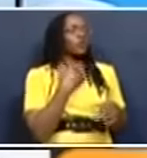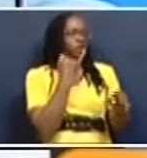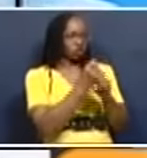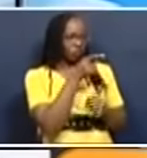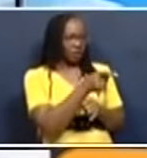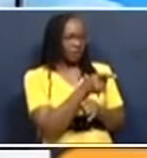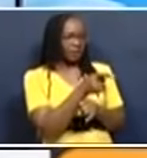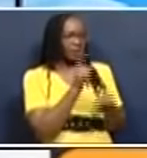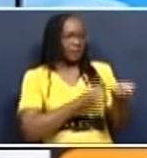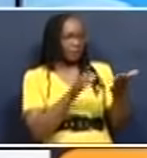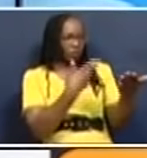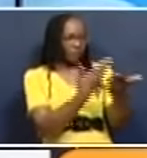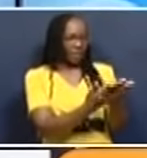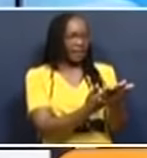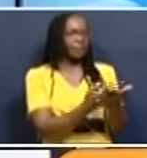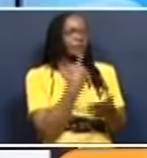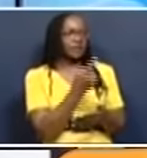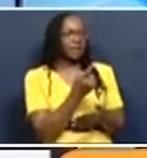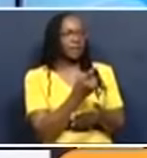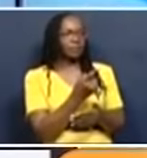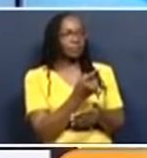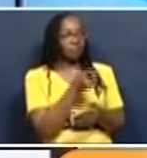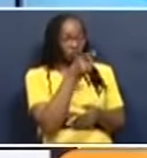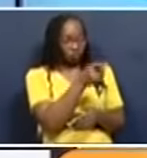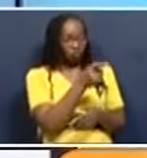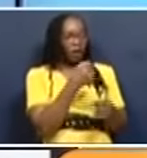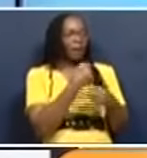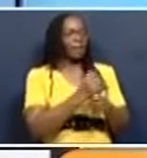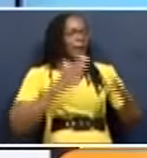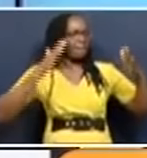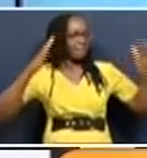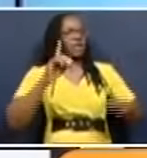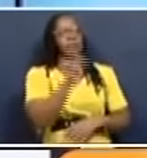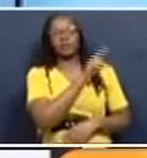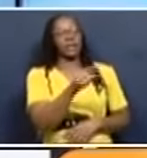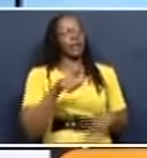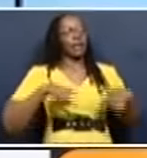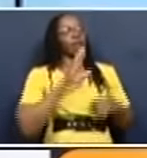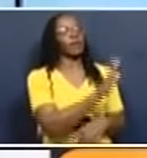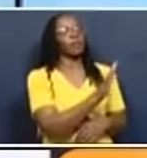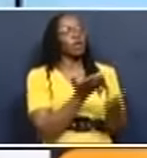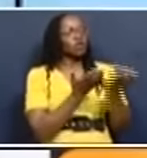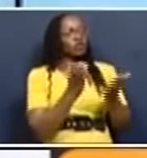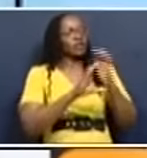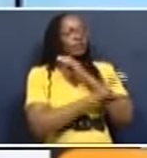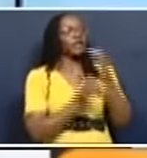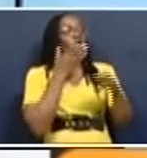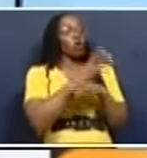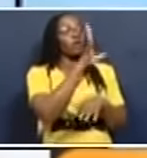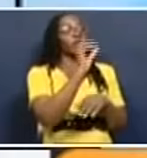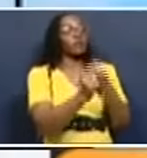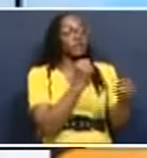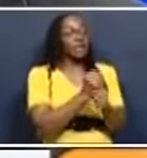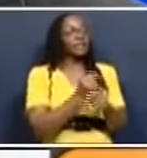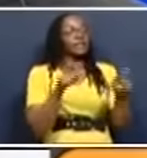your application. He said, and I quote him, Wabukala has made the biggest mistake of his life. Mm-hmm. He has served this country for more than 50 years as a man of